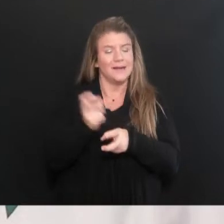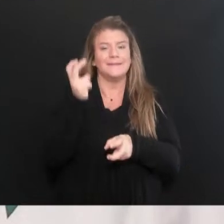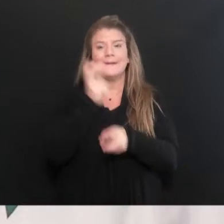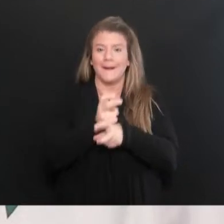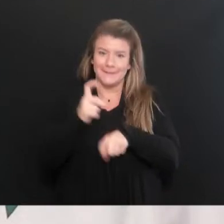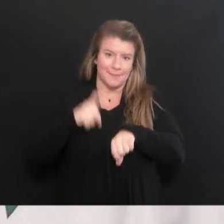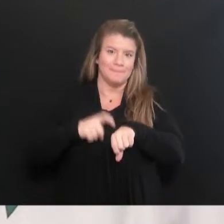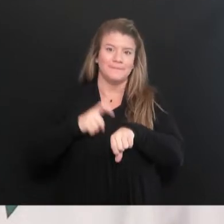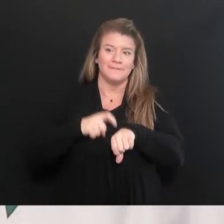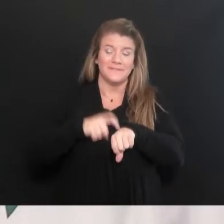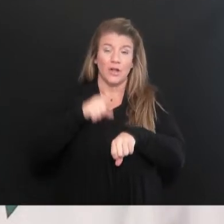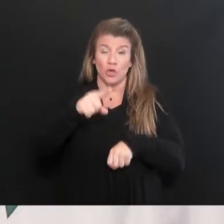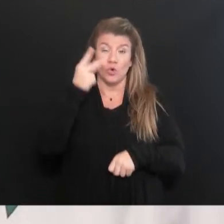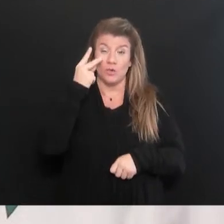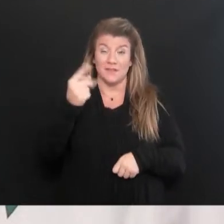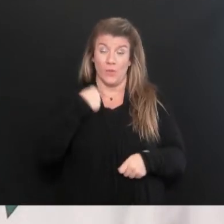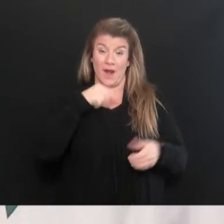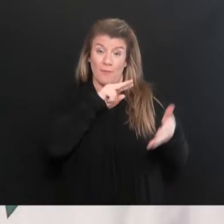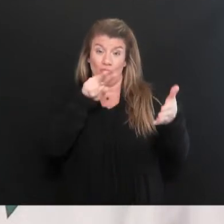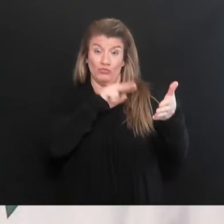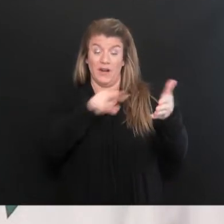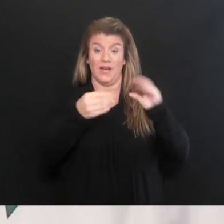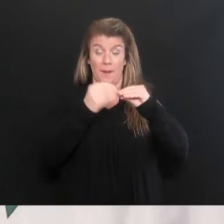get into reading the numbers that